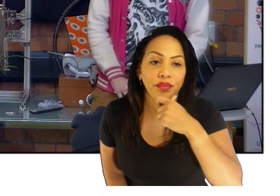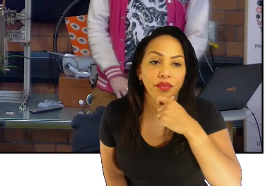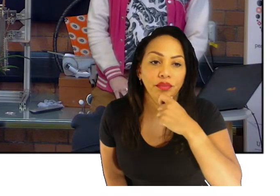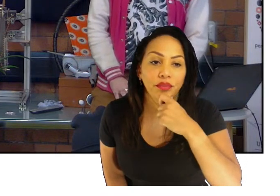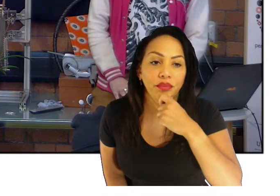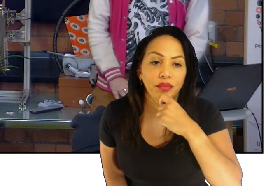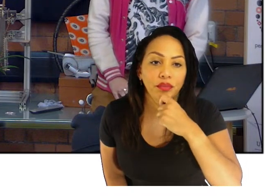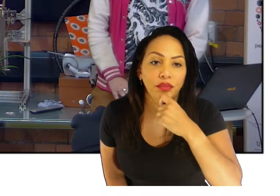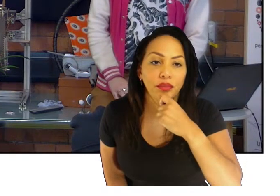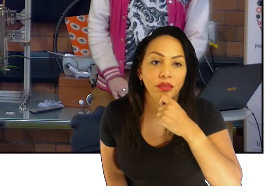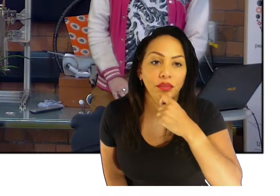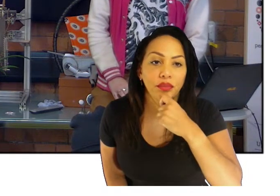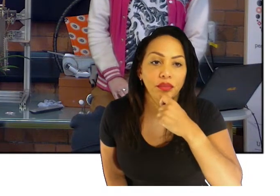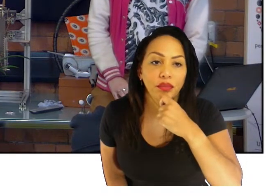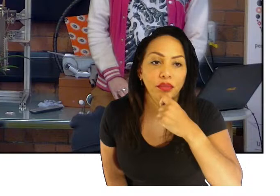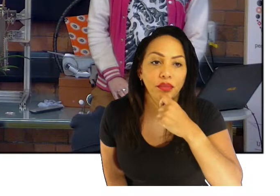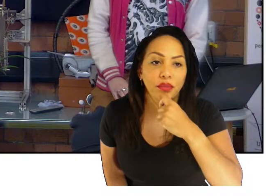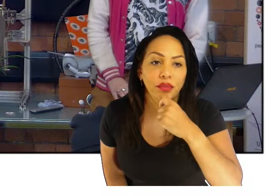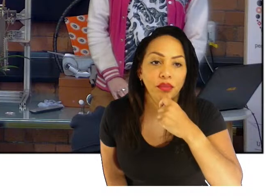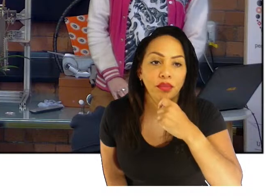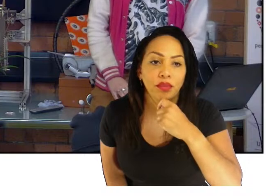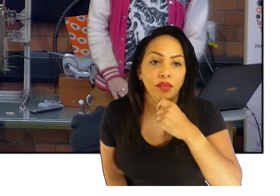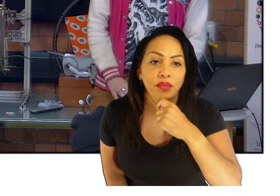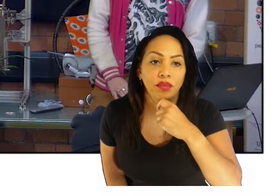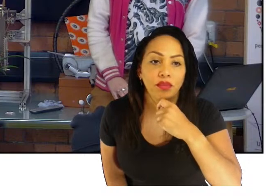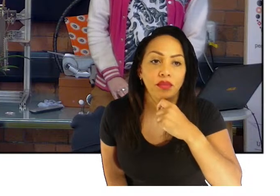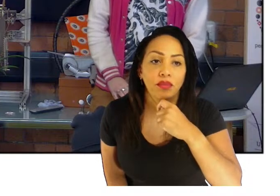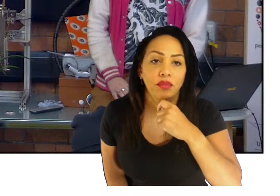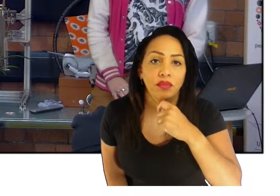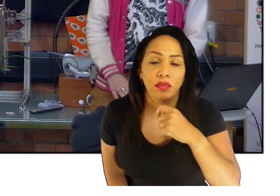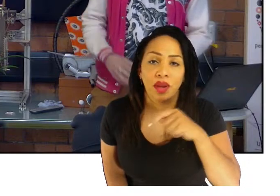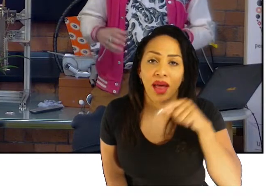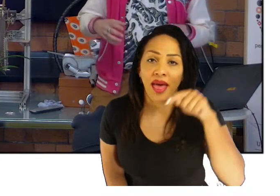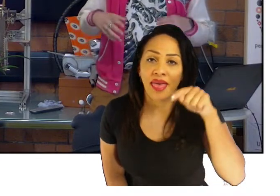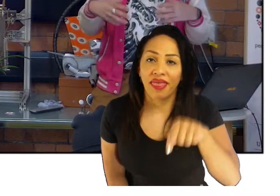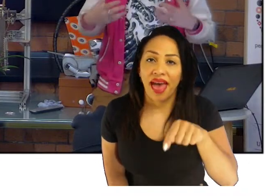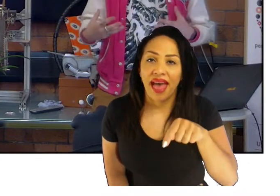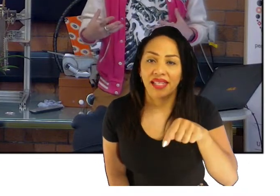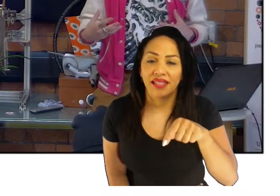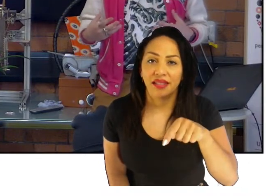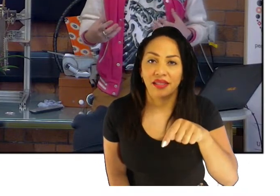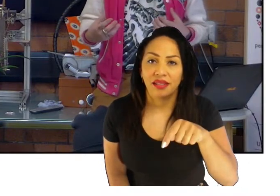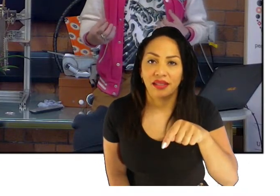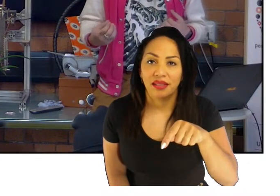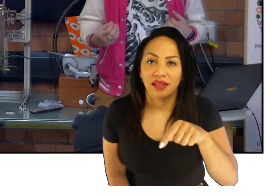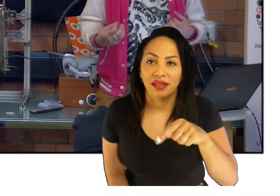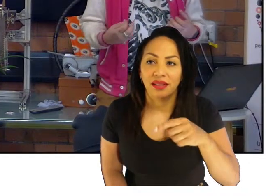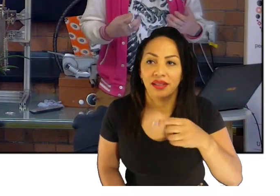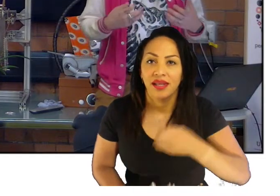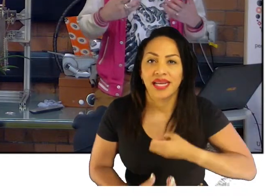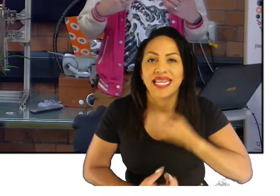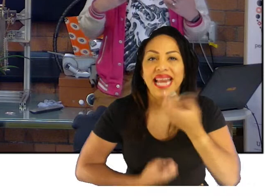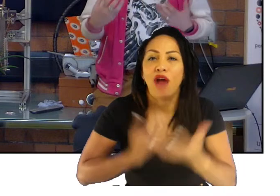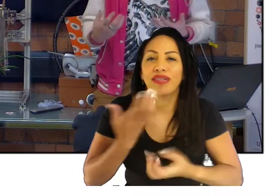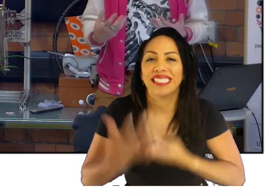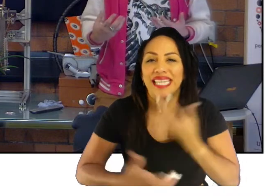narrative that you should be needy, that you should be taking a stand